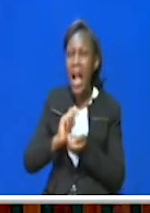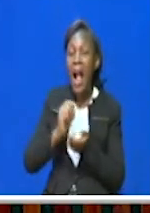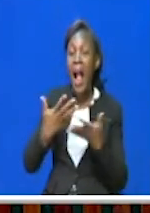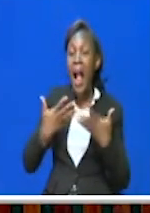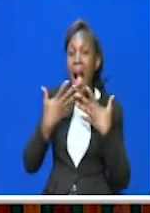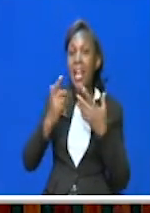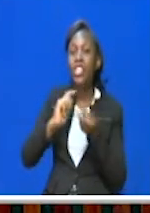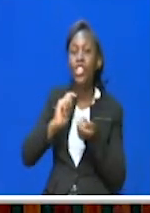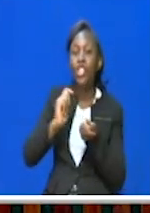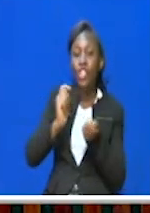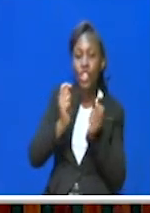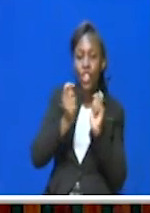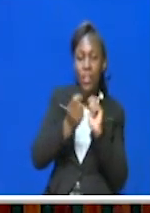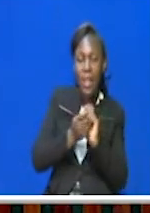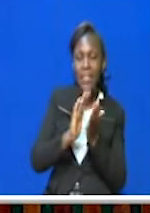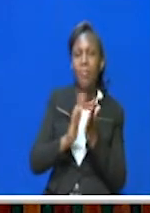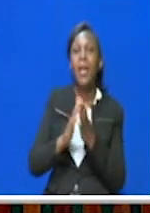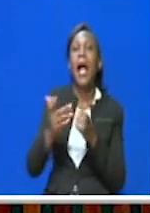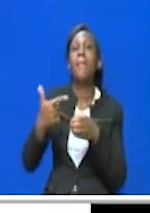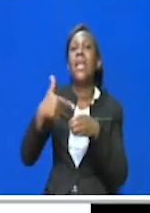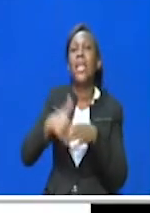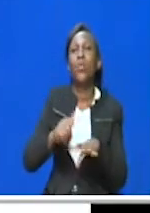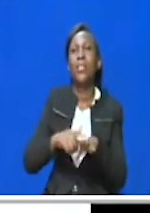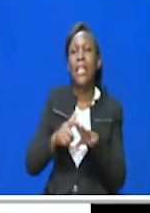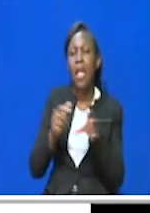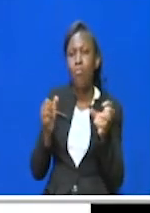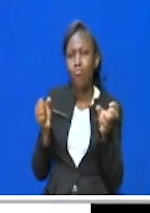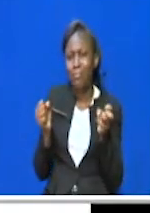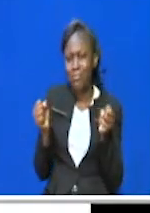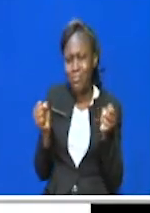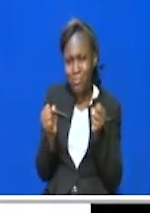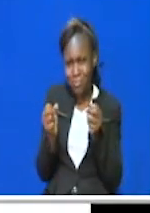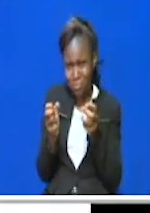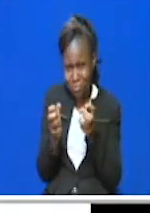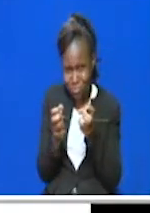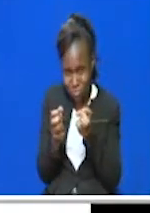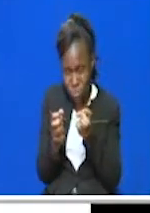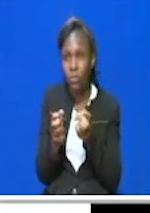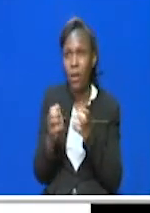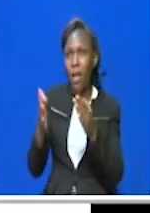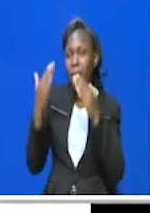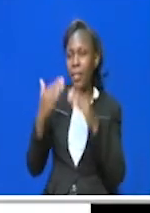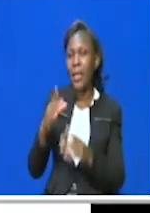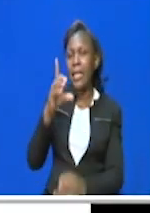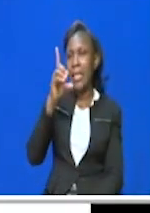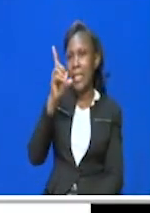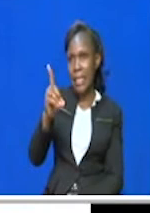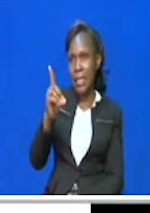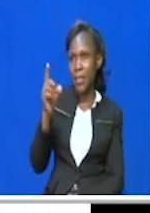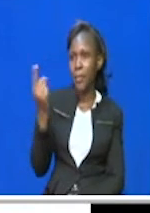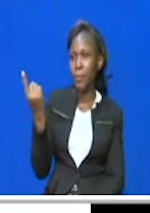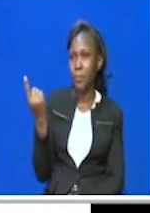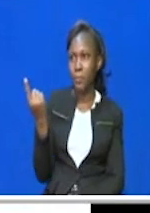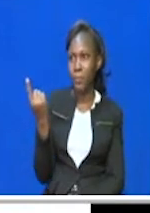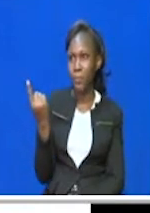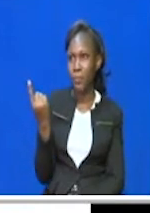a liquid substance. Then the next point, or the next term that you're going to learn, is the freezing